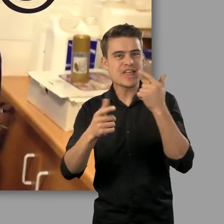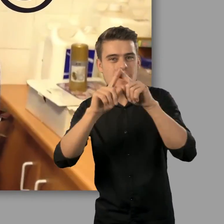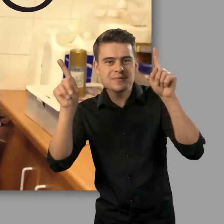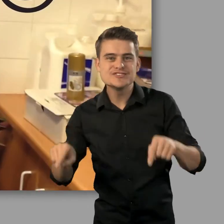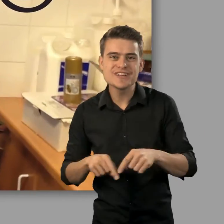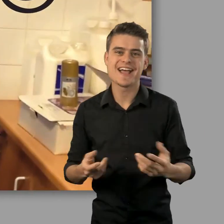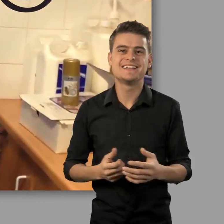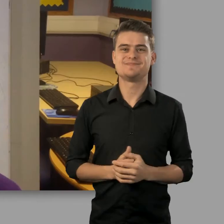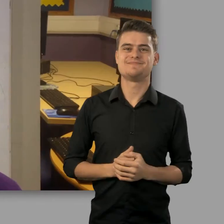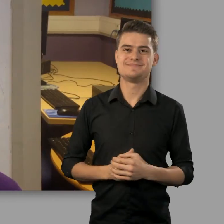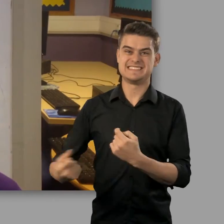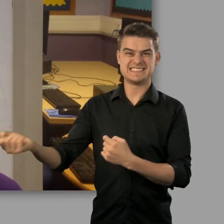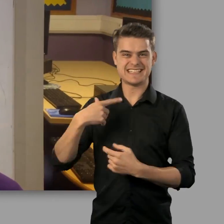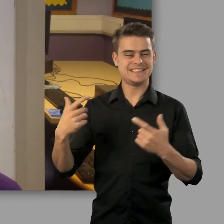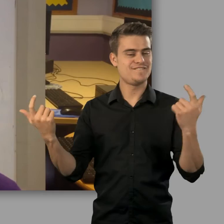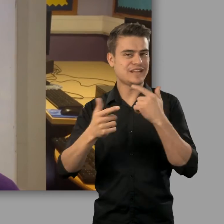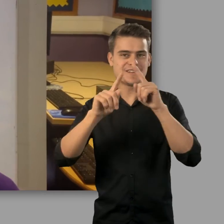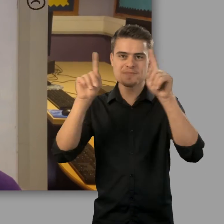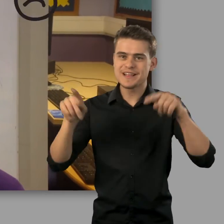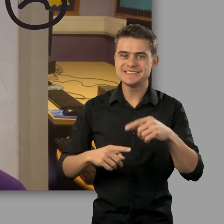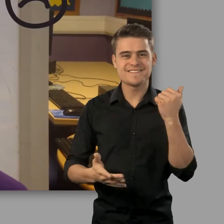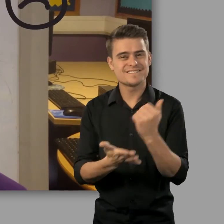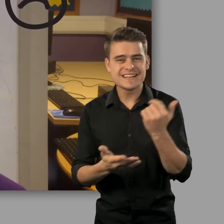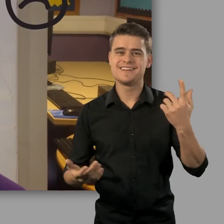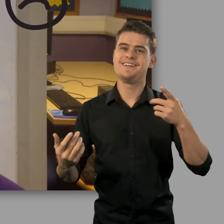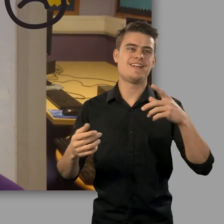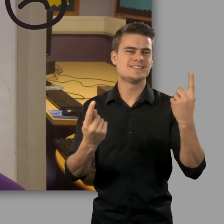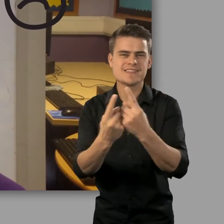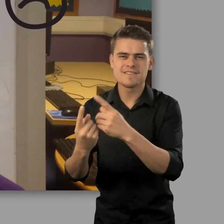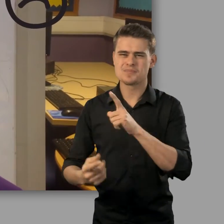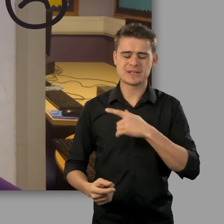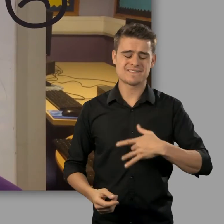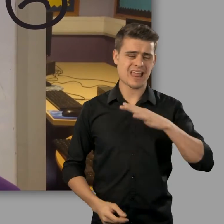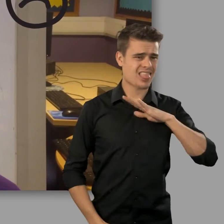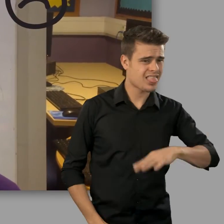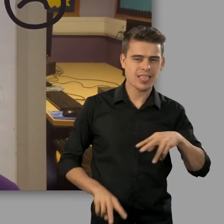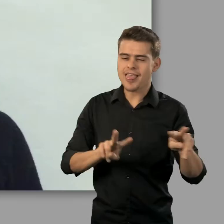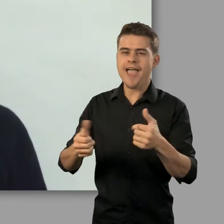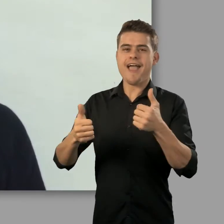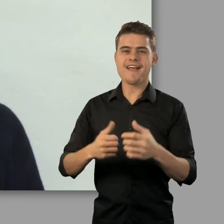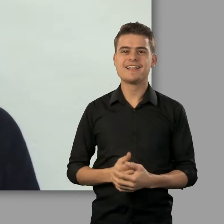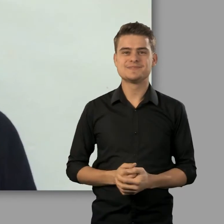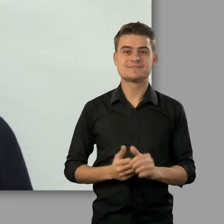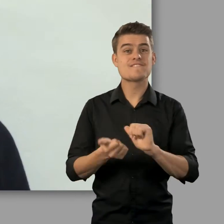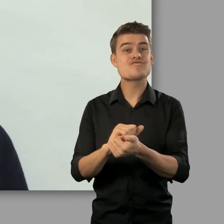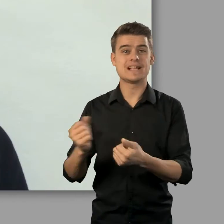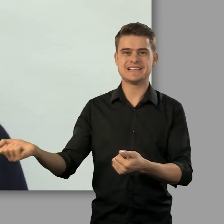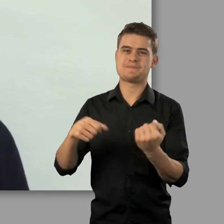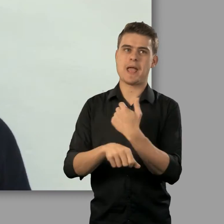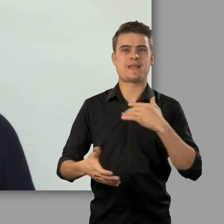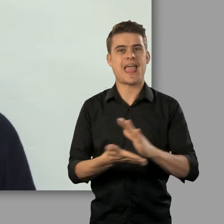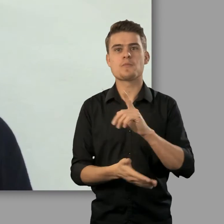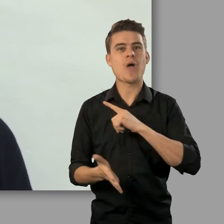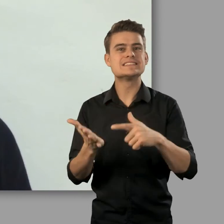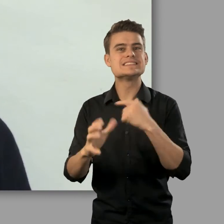send funny pictures to me. They sent me really nice pictures and stuff because I was feeling really upset one time. My friends make me happy when they tag